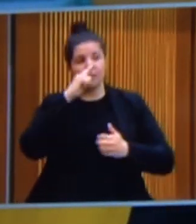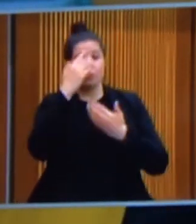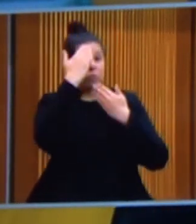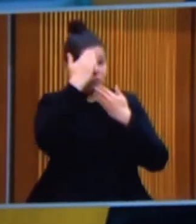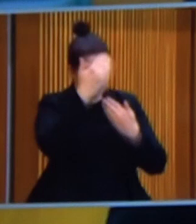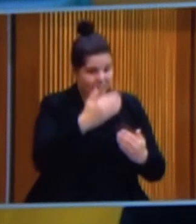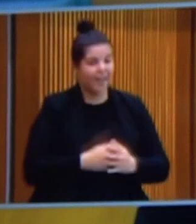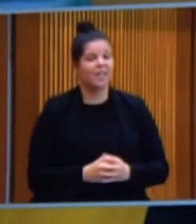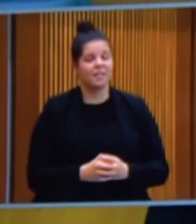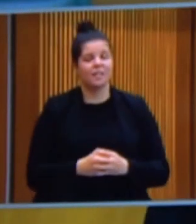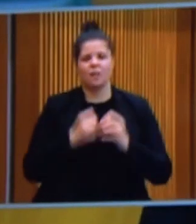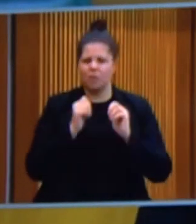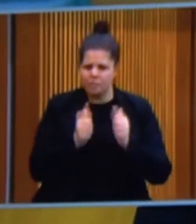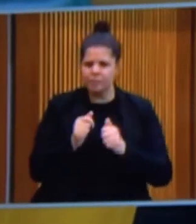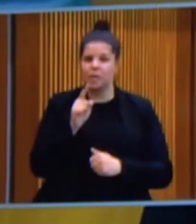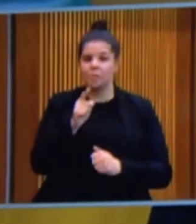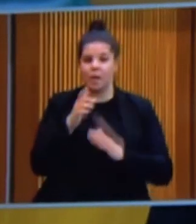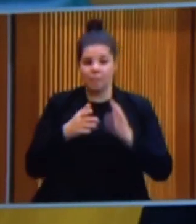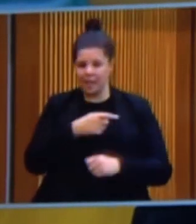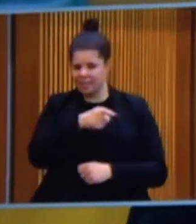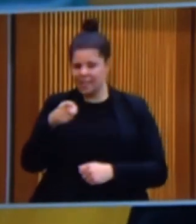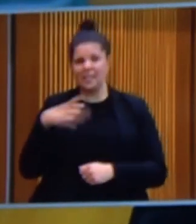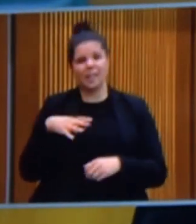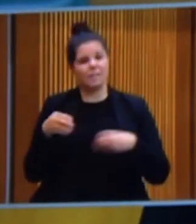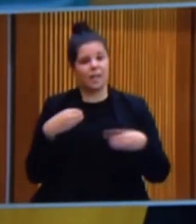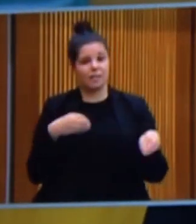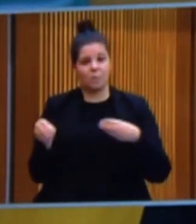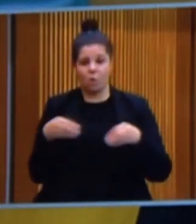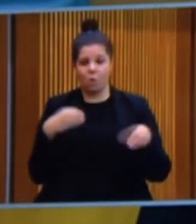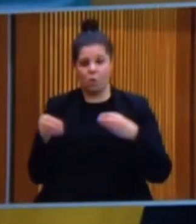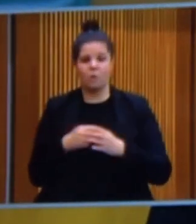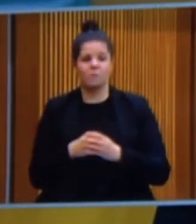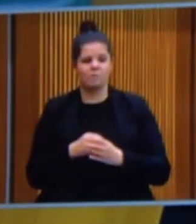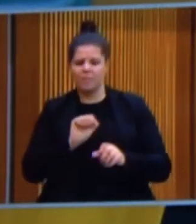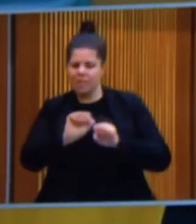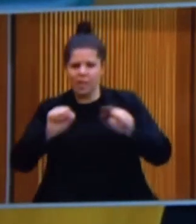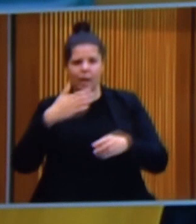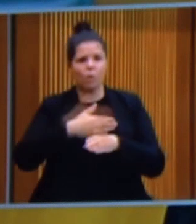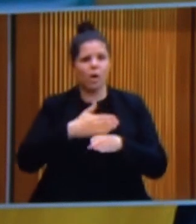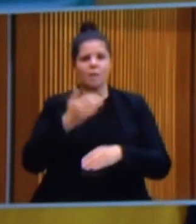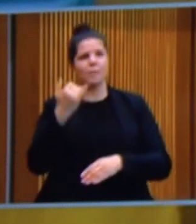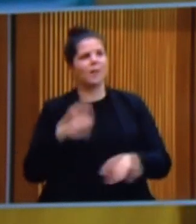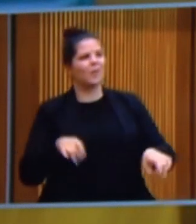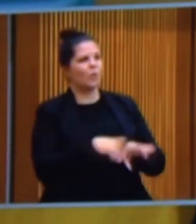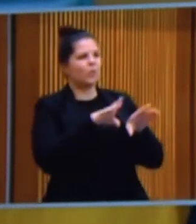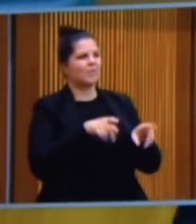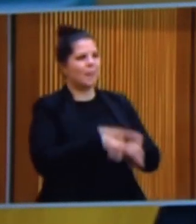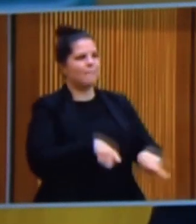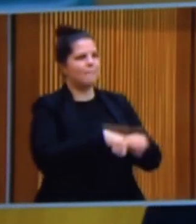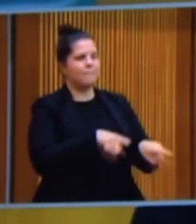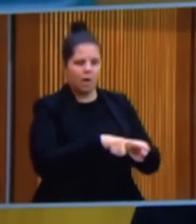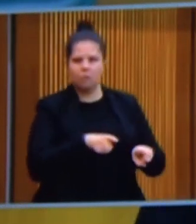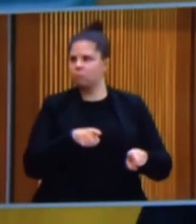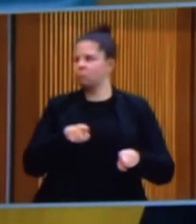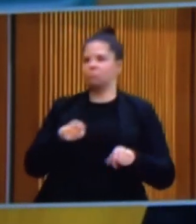is going to mean that we're going to have to ask them to be flexible about how they work and where they work, because the work that we're going to need them to